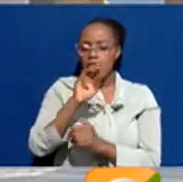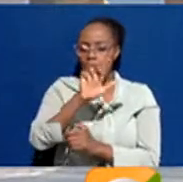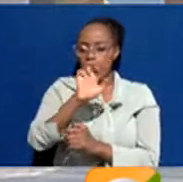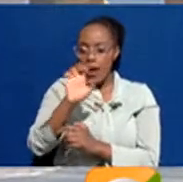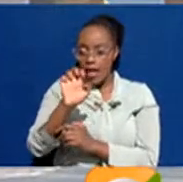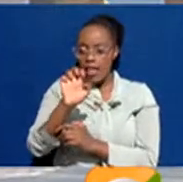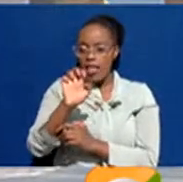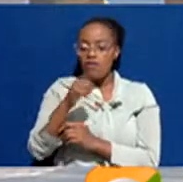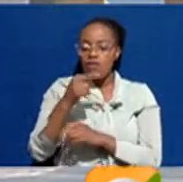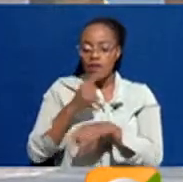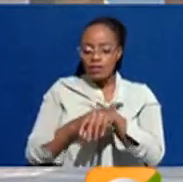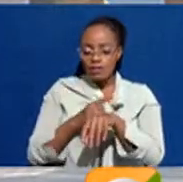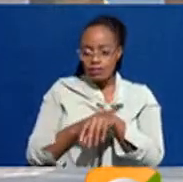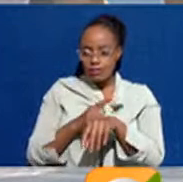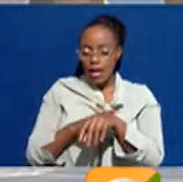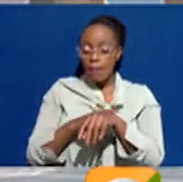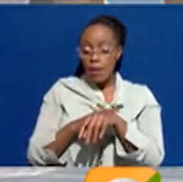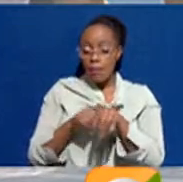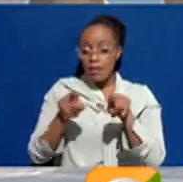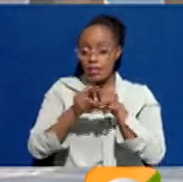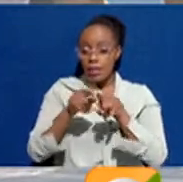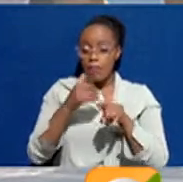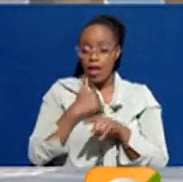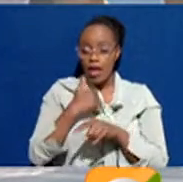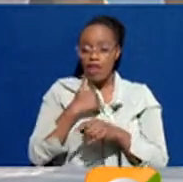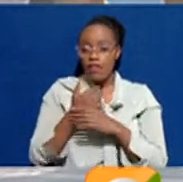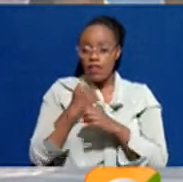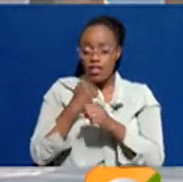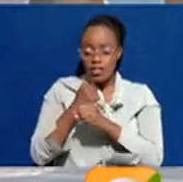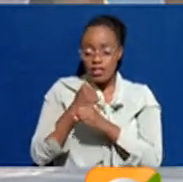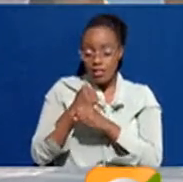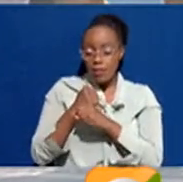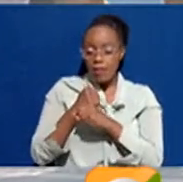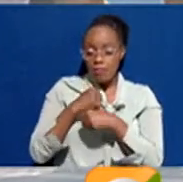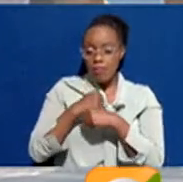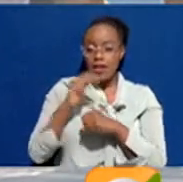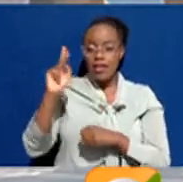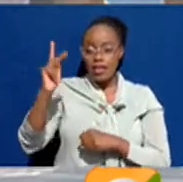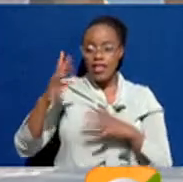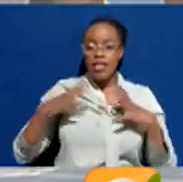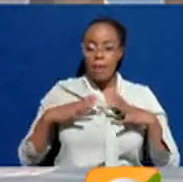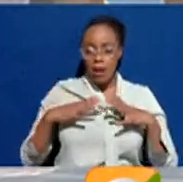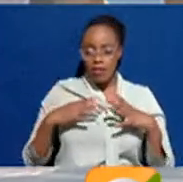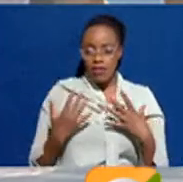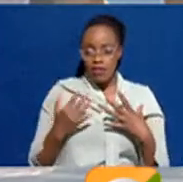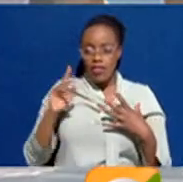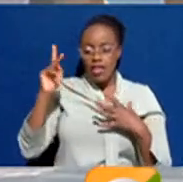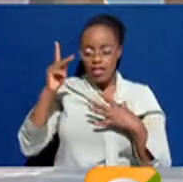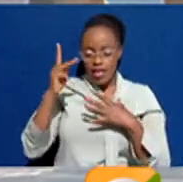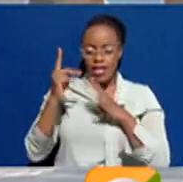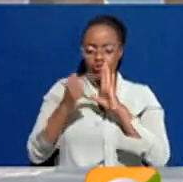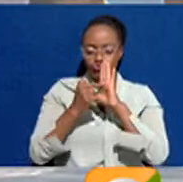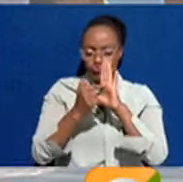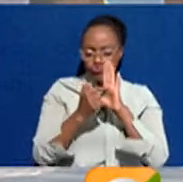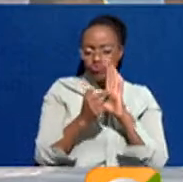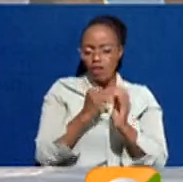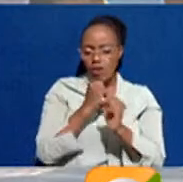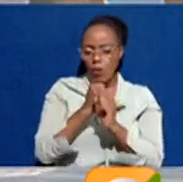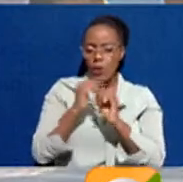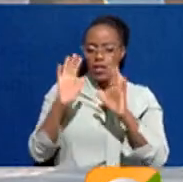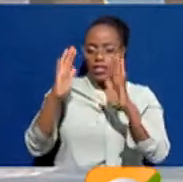world record in Monaco and done Kenya proud. Of course, flown the Kenyan flag high, and we